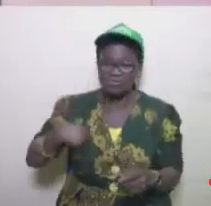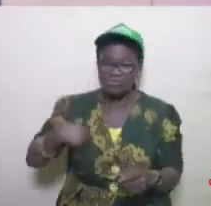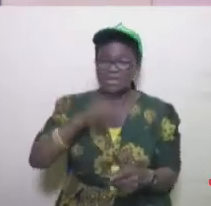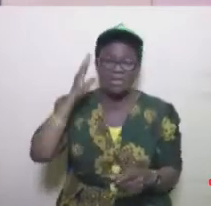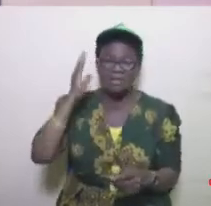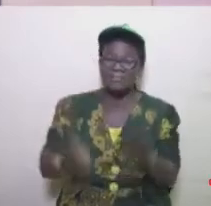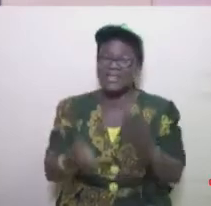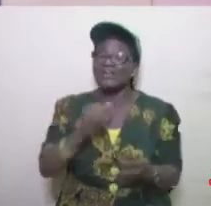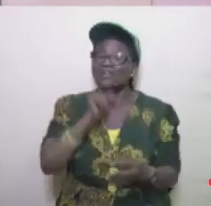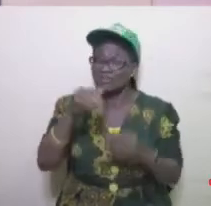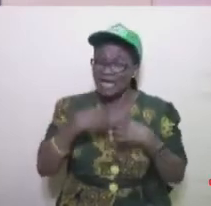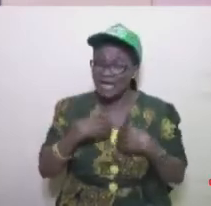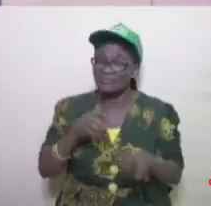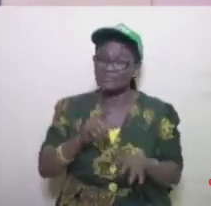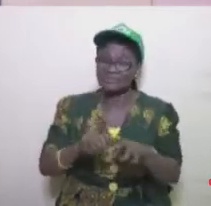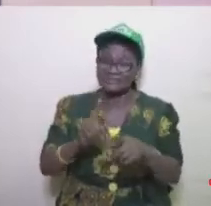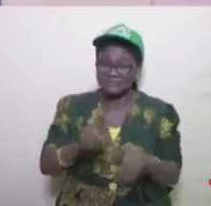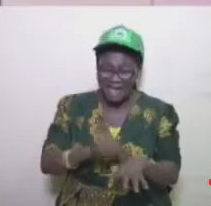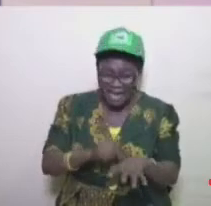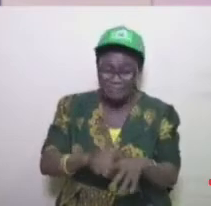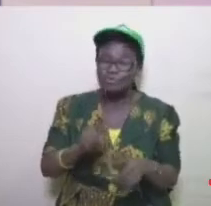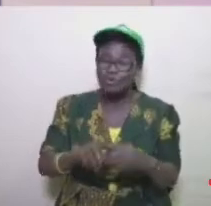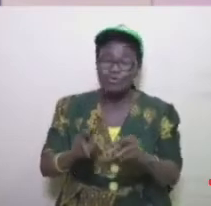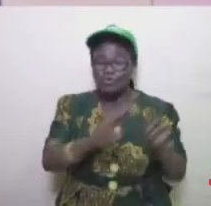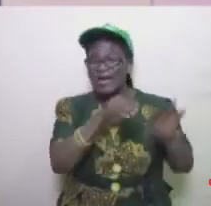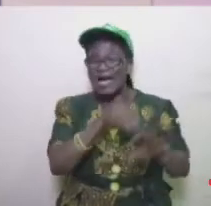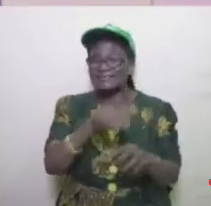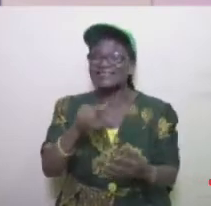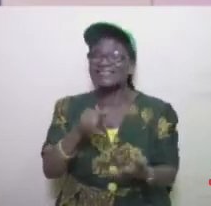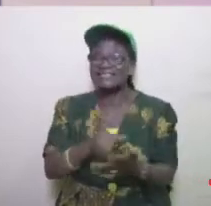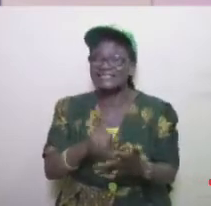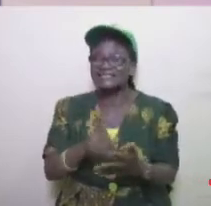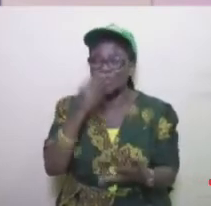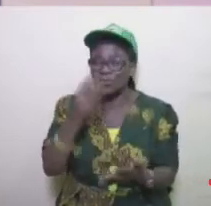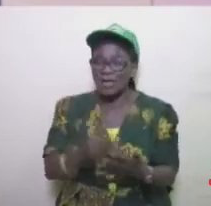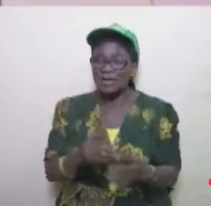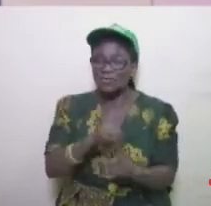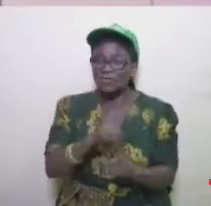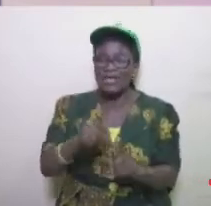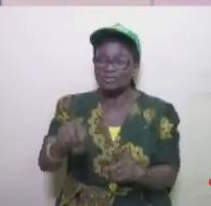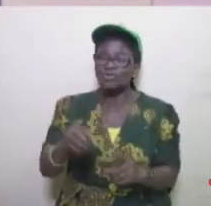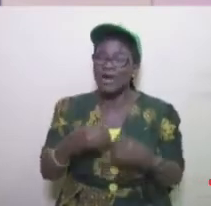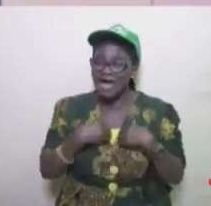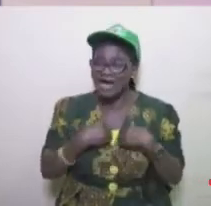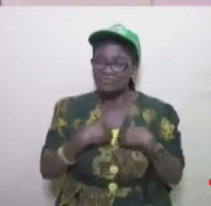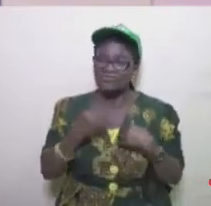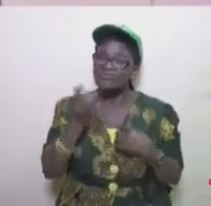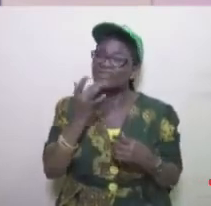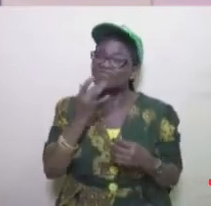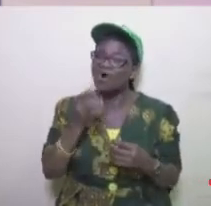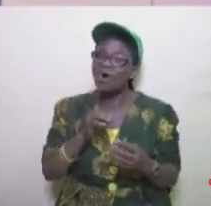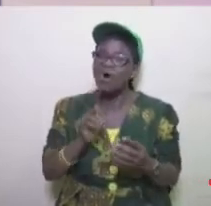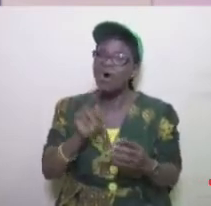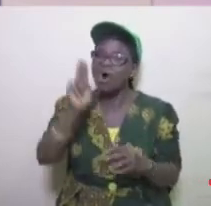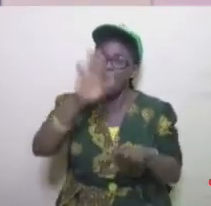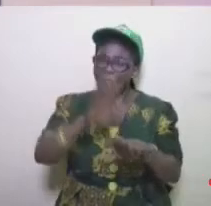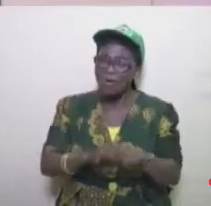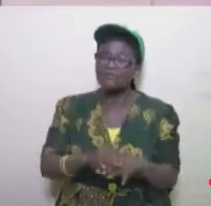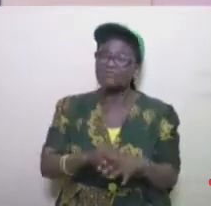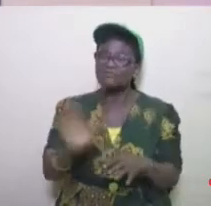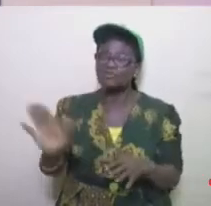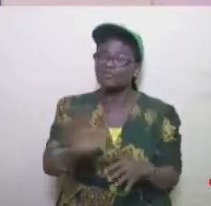in detail. Now, when you have favor upon your life, it brings you to